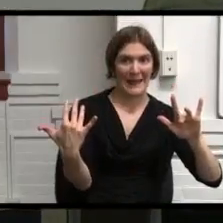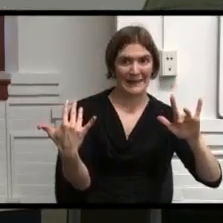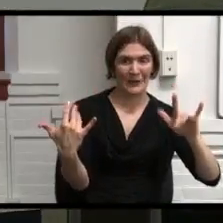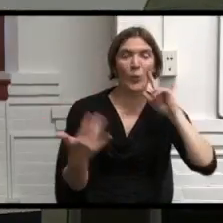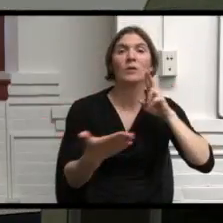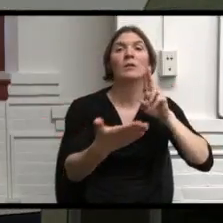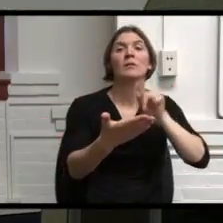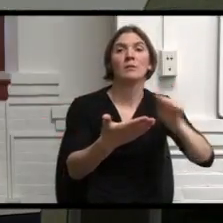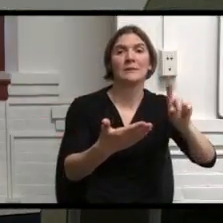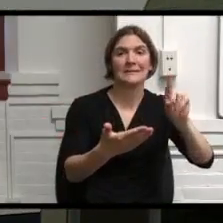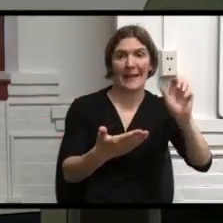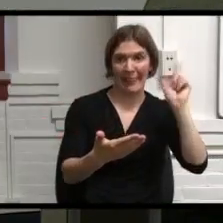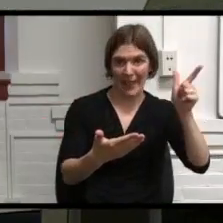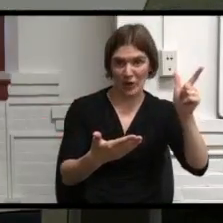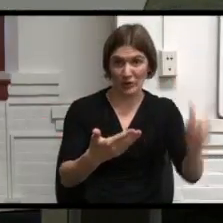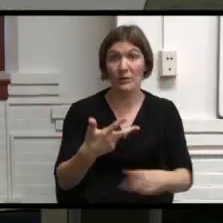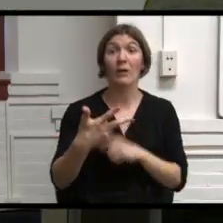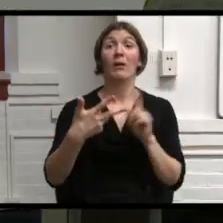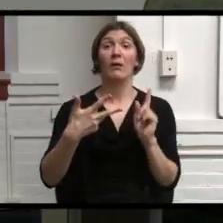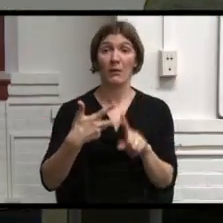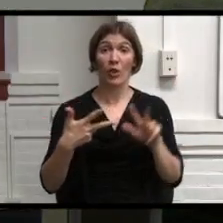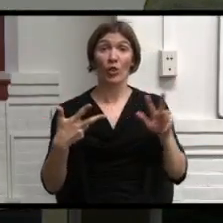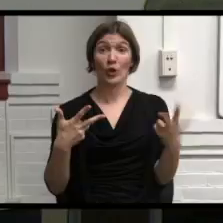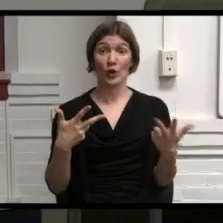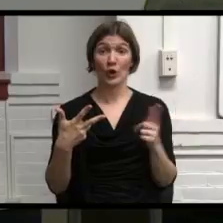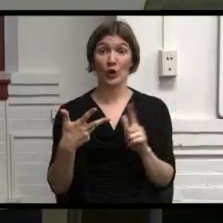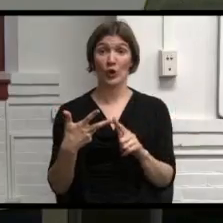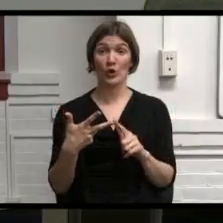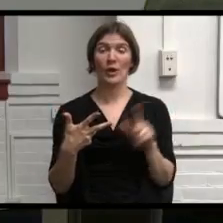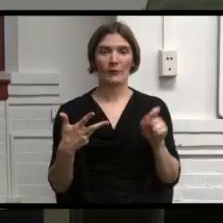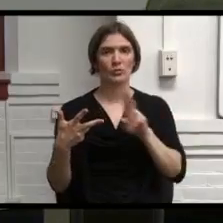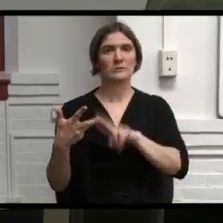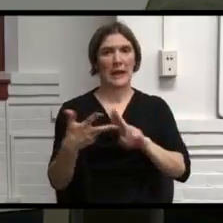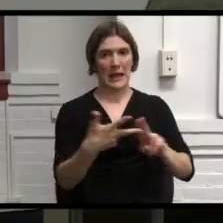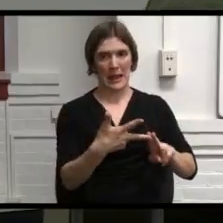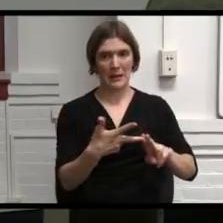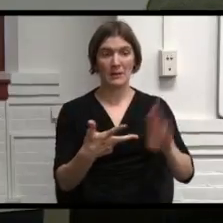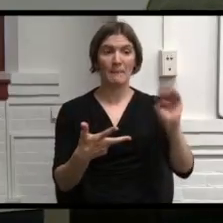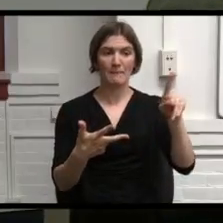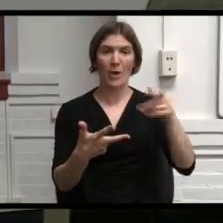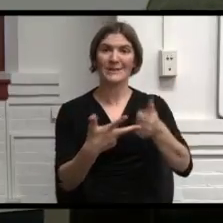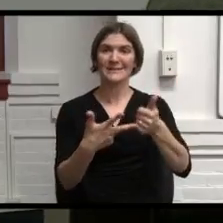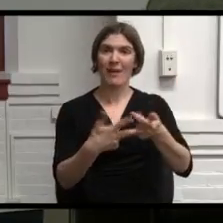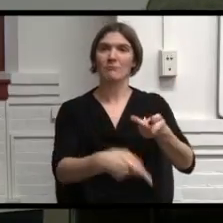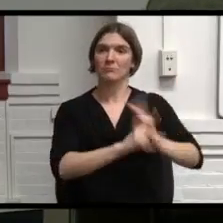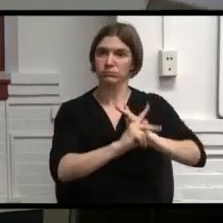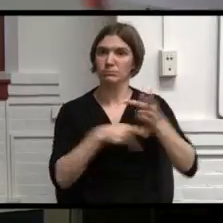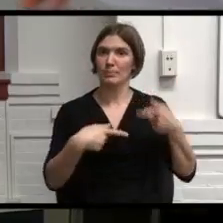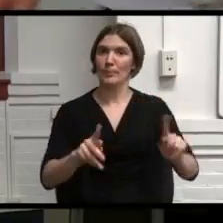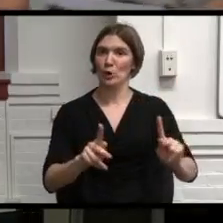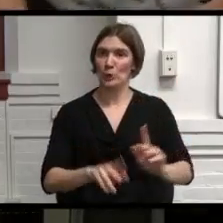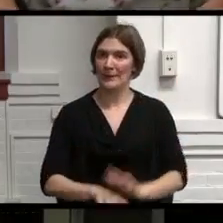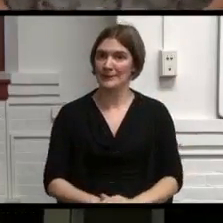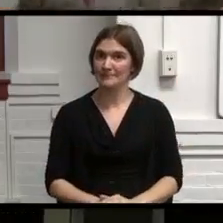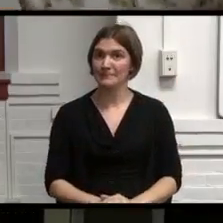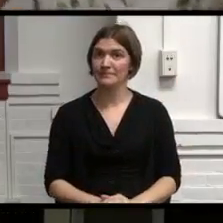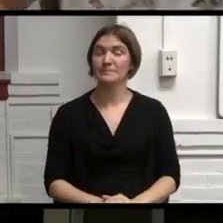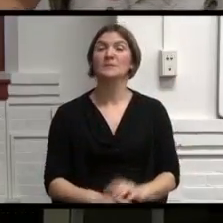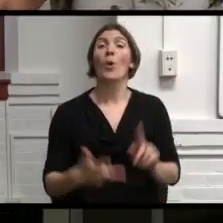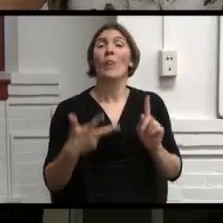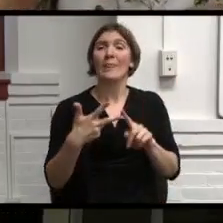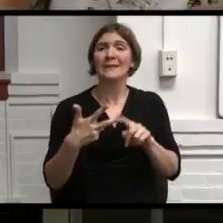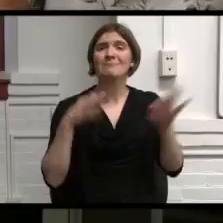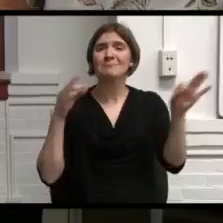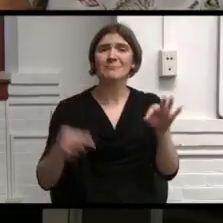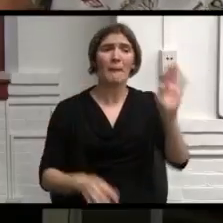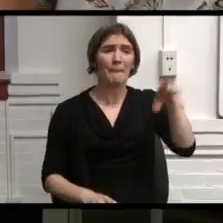okay? And the final document that the board is asked to sign is the bond itself. And that just outlines